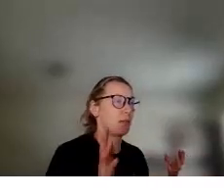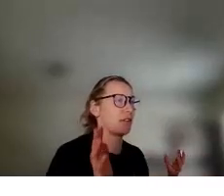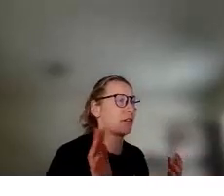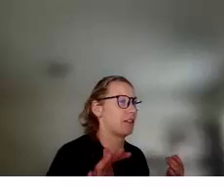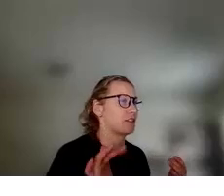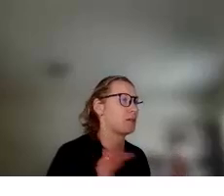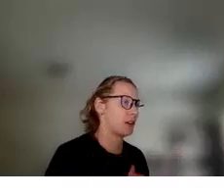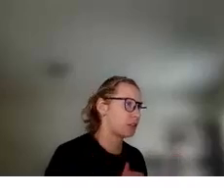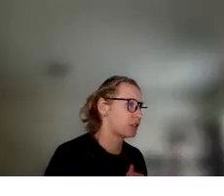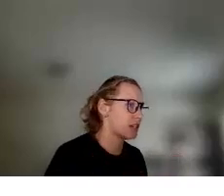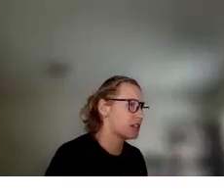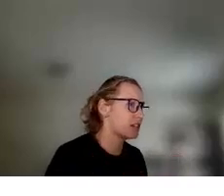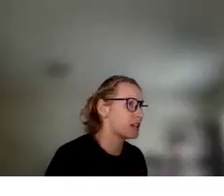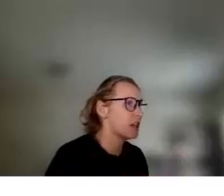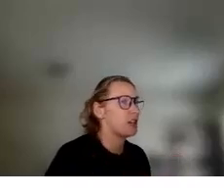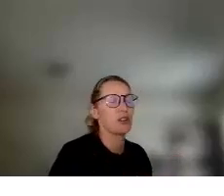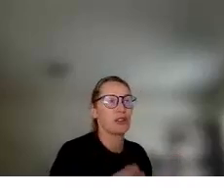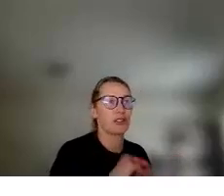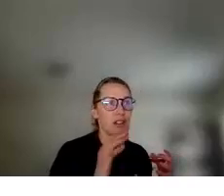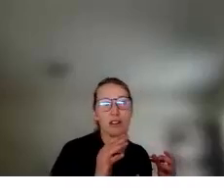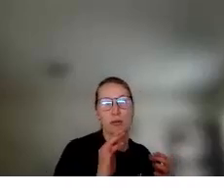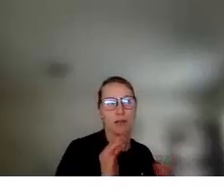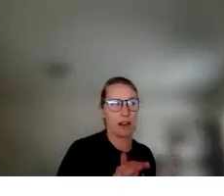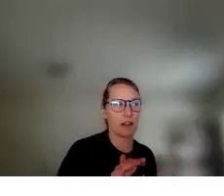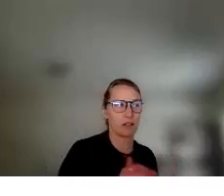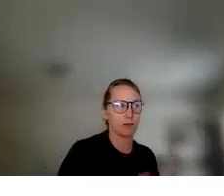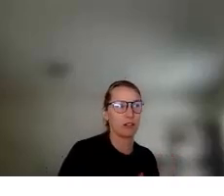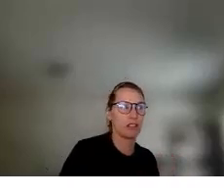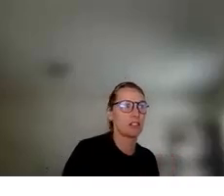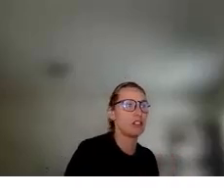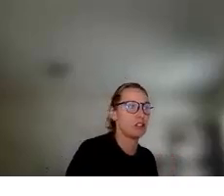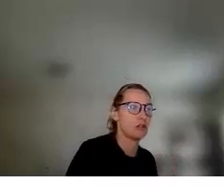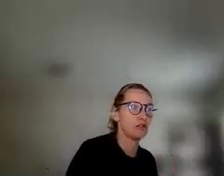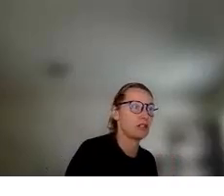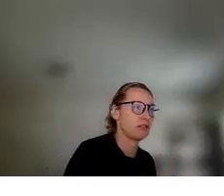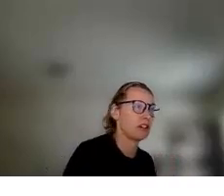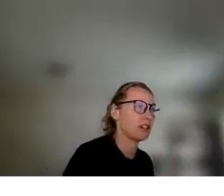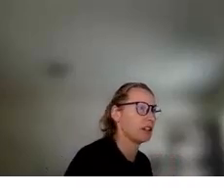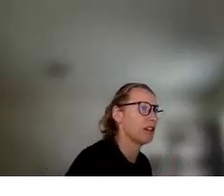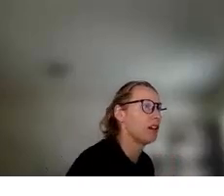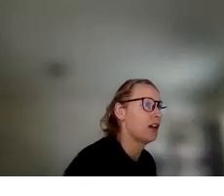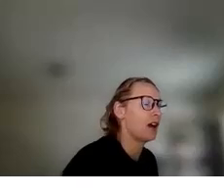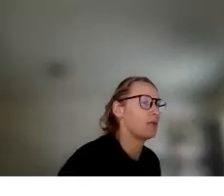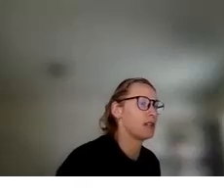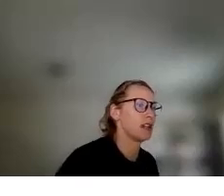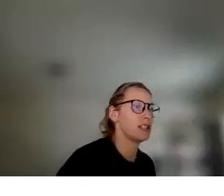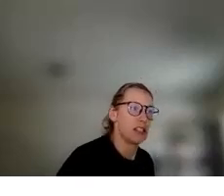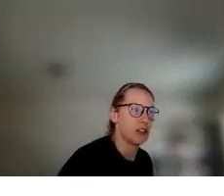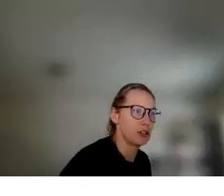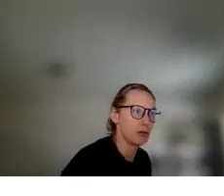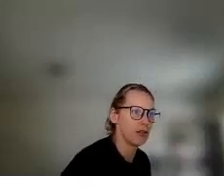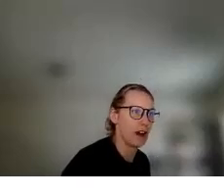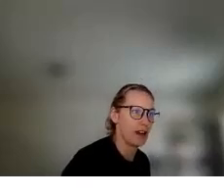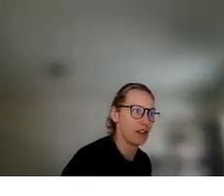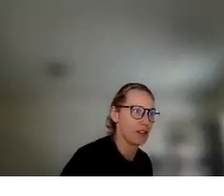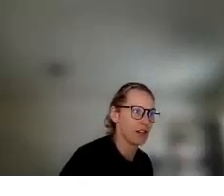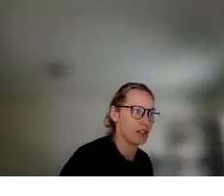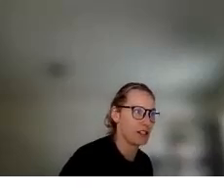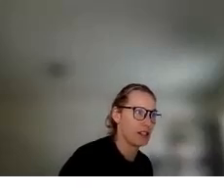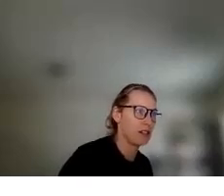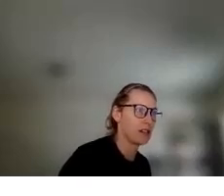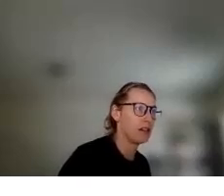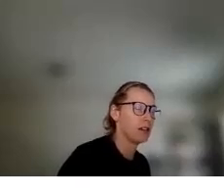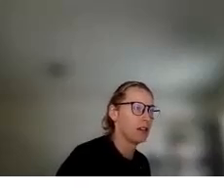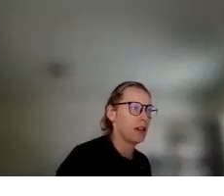the same provider specialties. So there's nothing providers will need to do differently to continue to provide